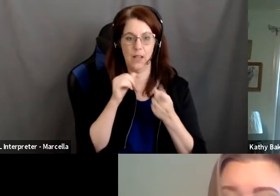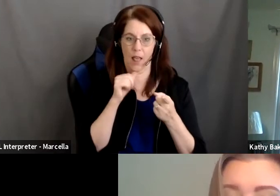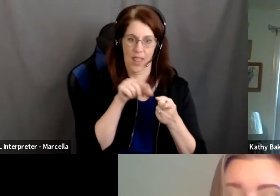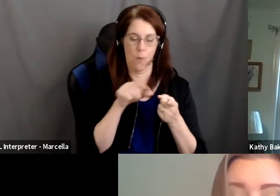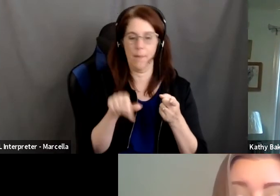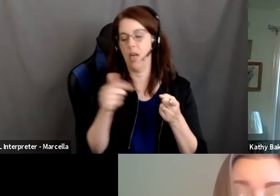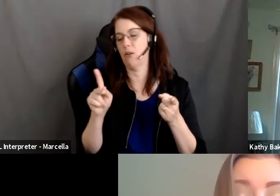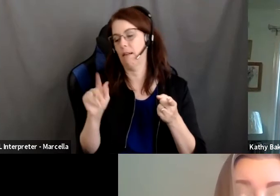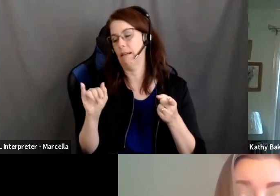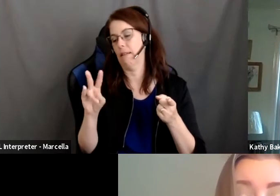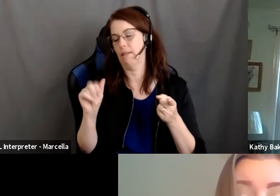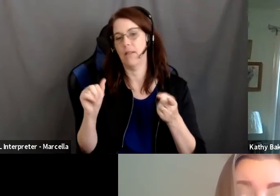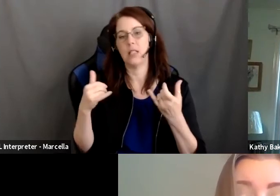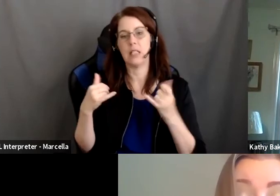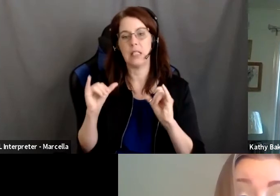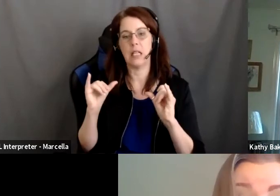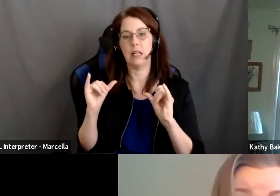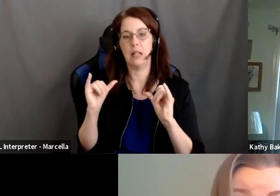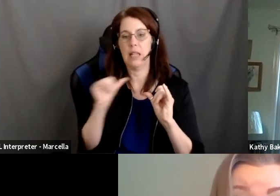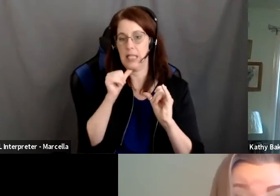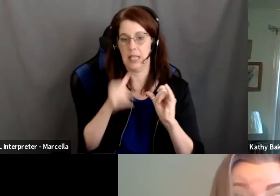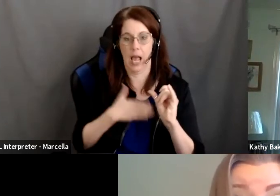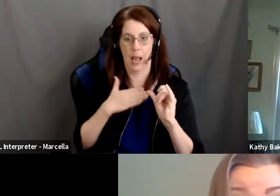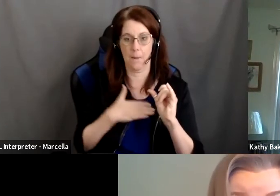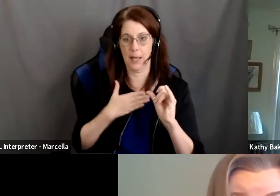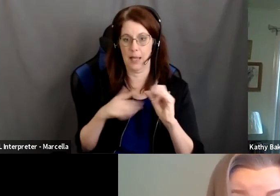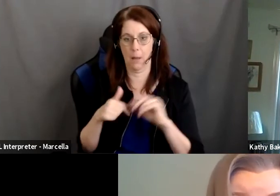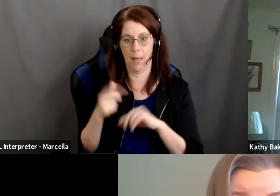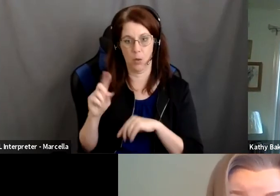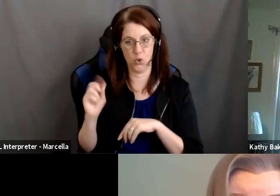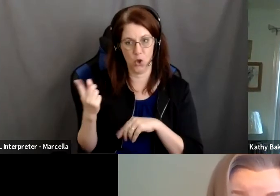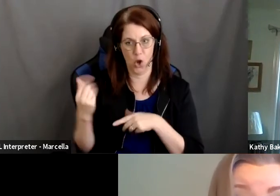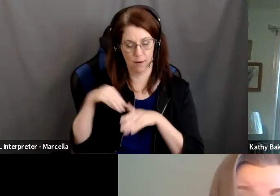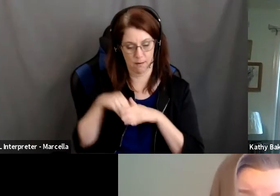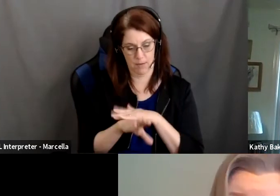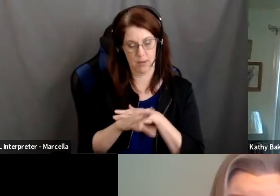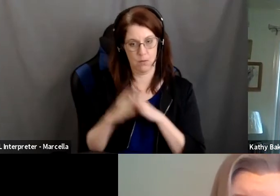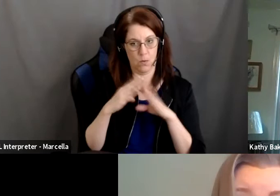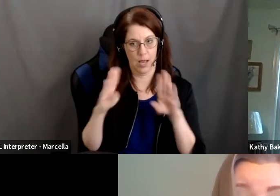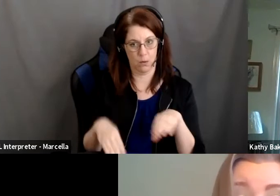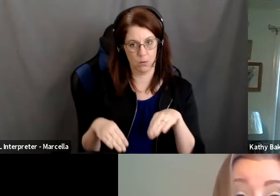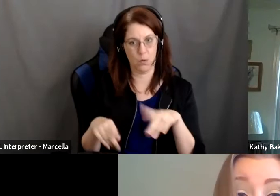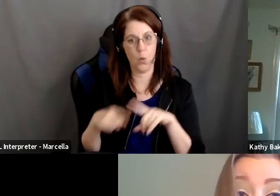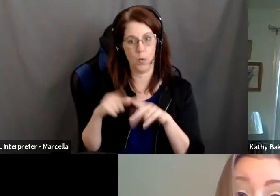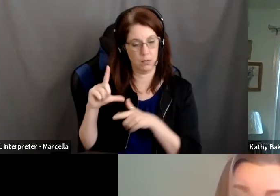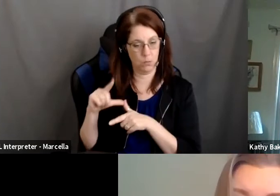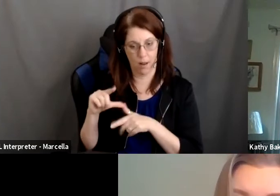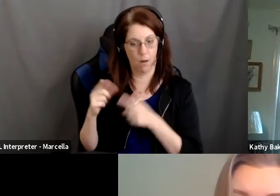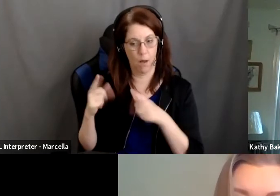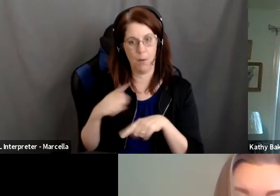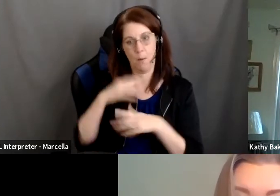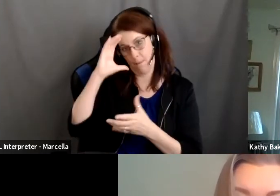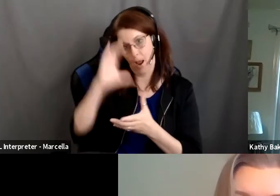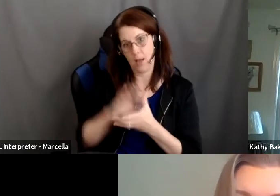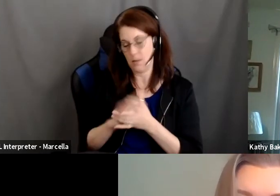Kiva, still is not happy about the dog coming into the house when that happens. So my husband